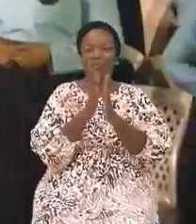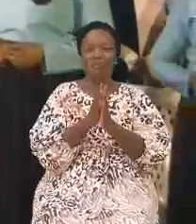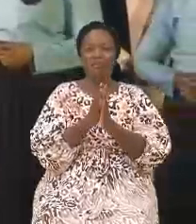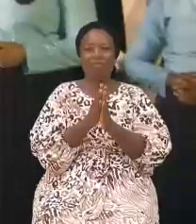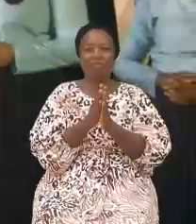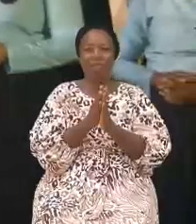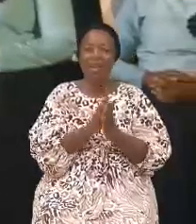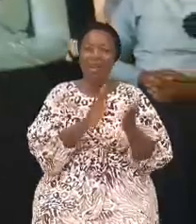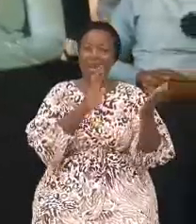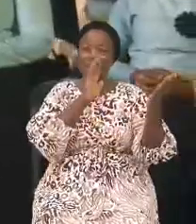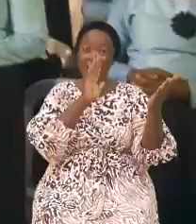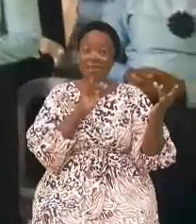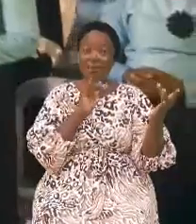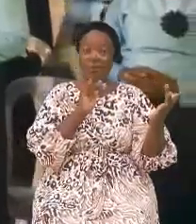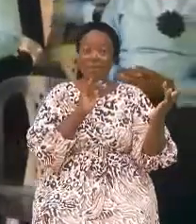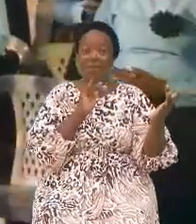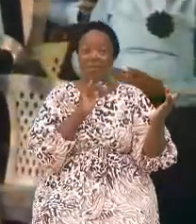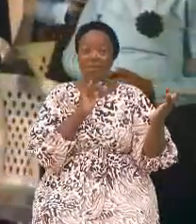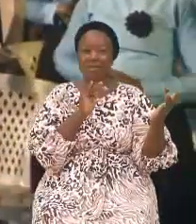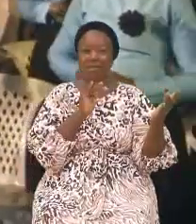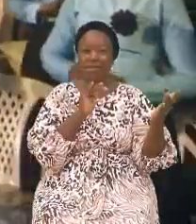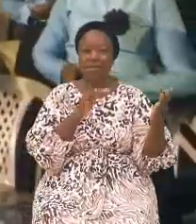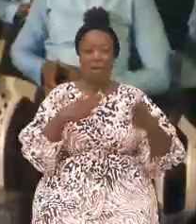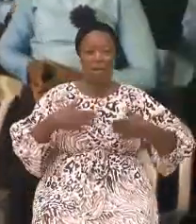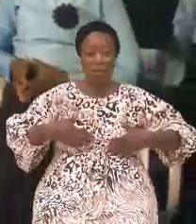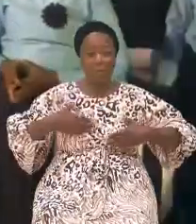Three words I'll give you before we pray.